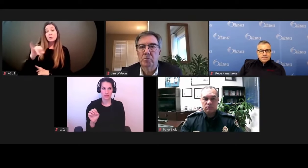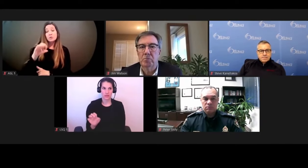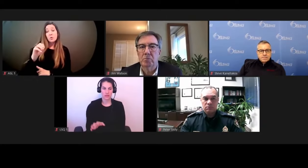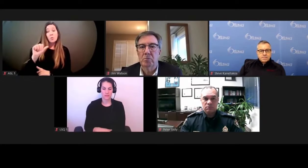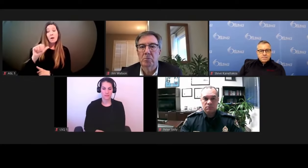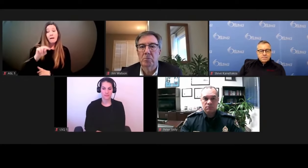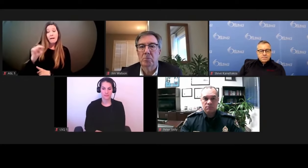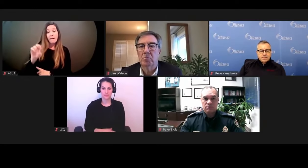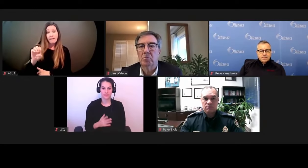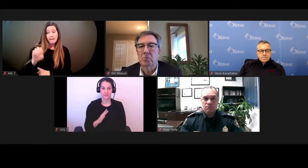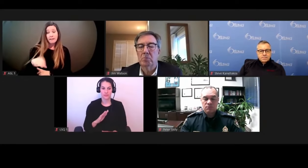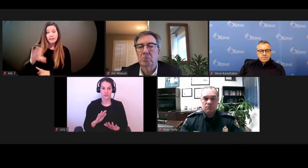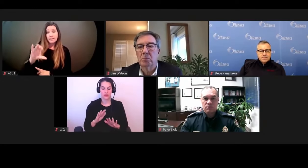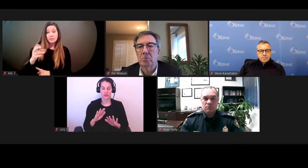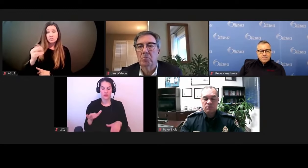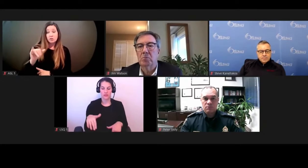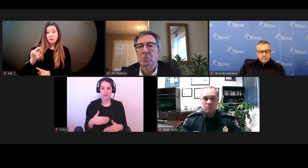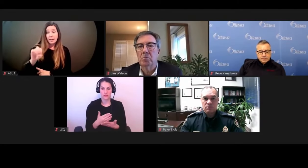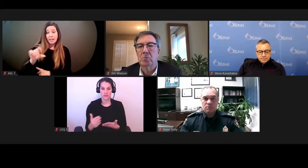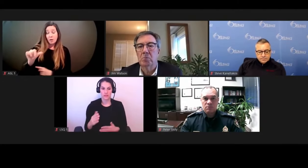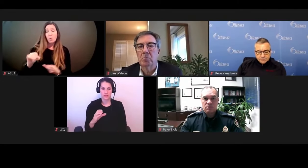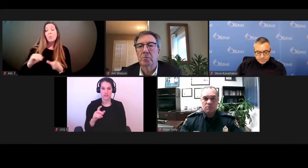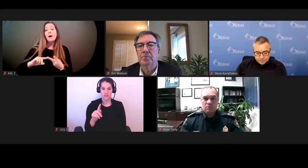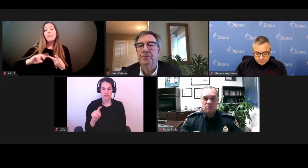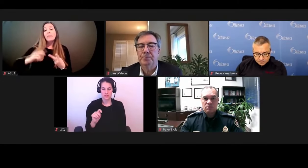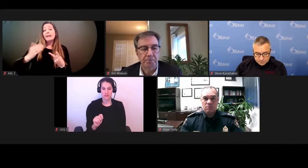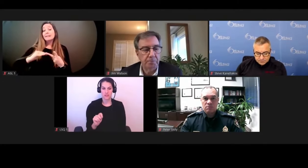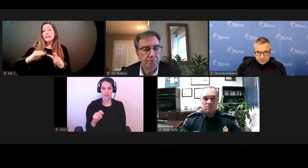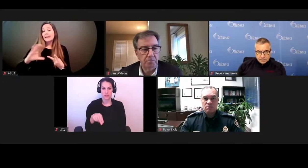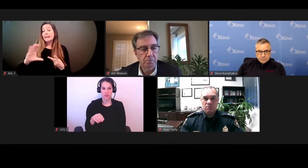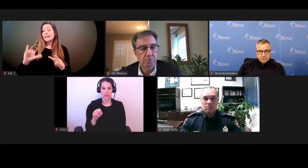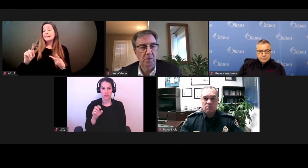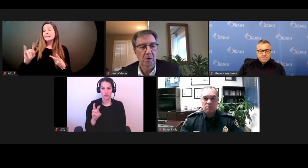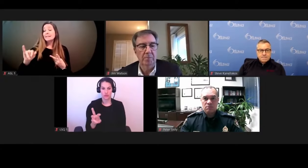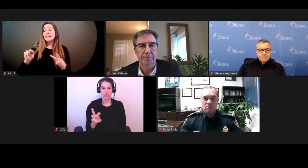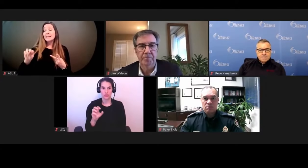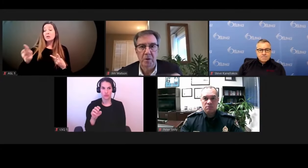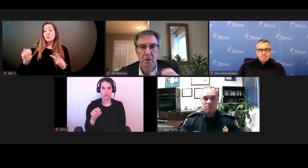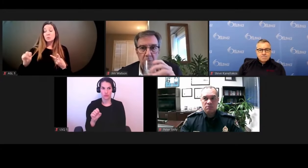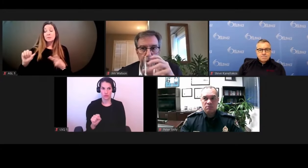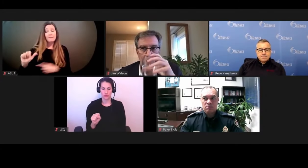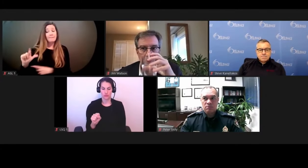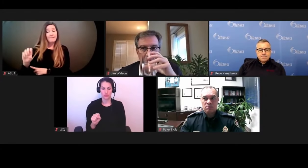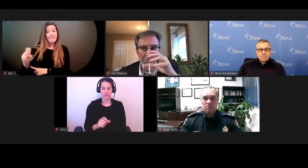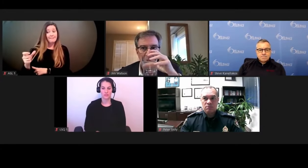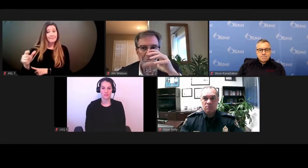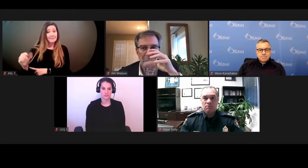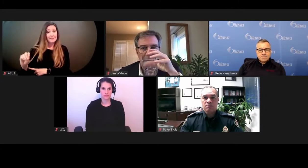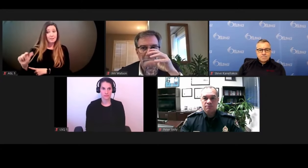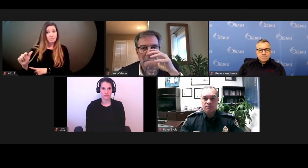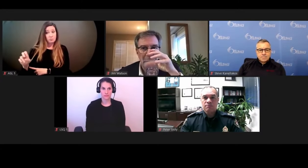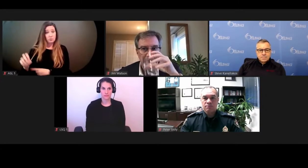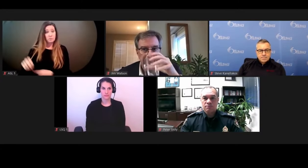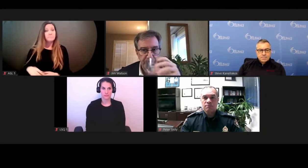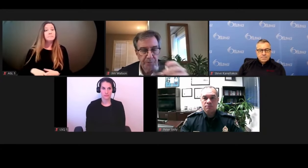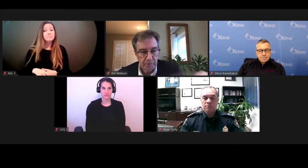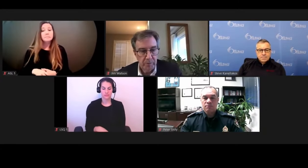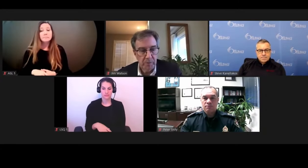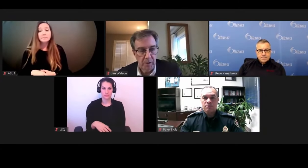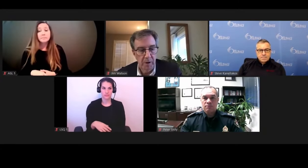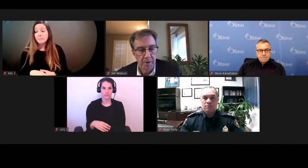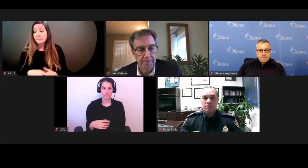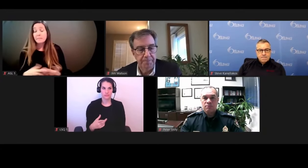by City News, Alex Gouge. Go ahead, Joanne. Hi, can you hear me there? All